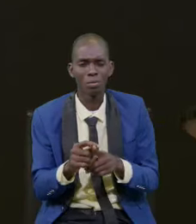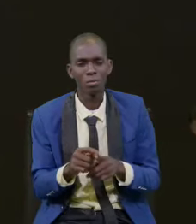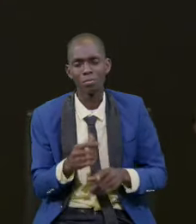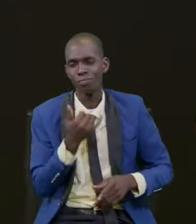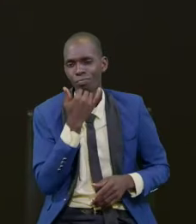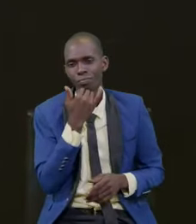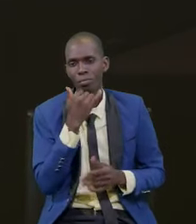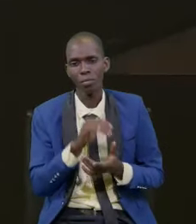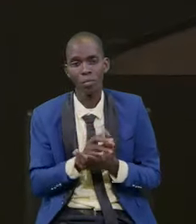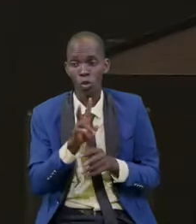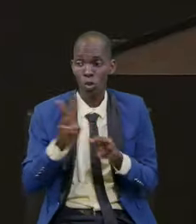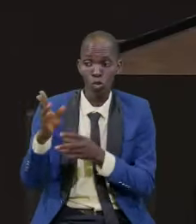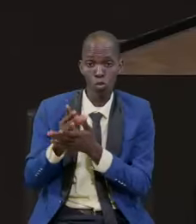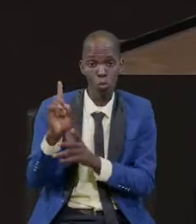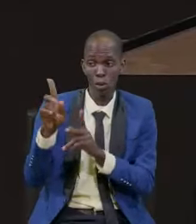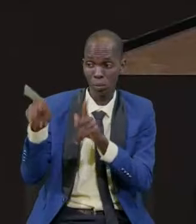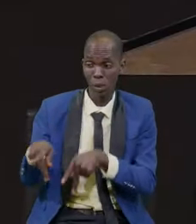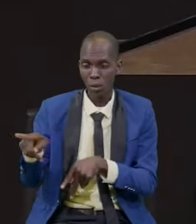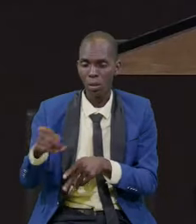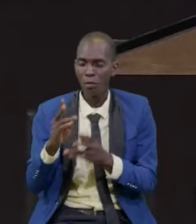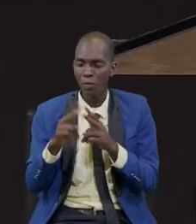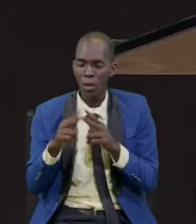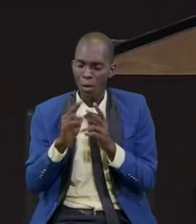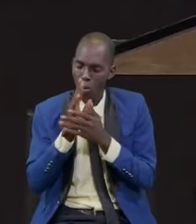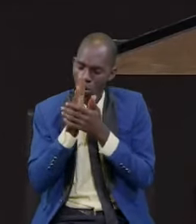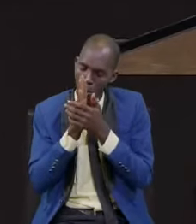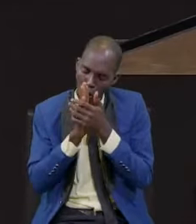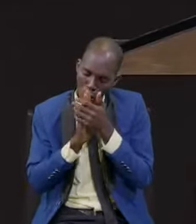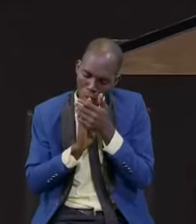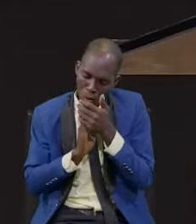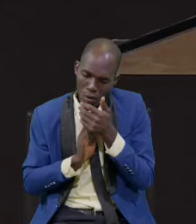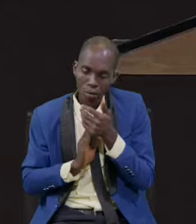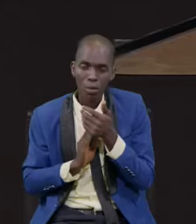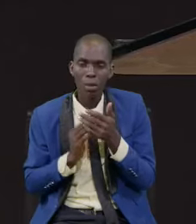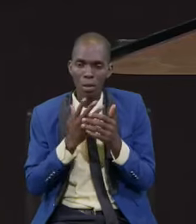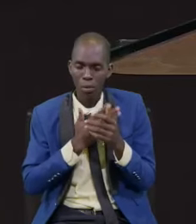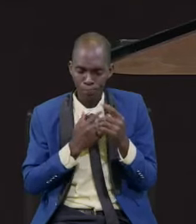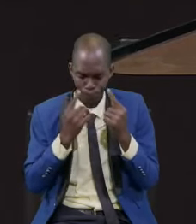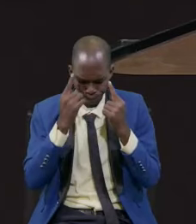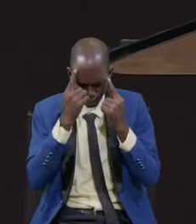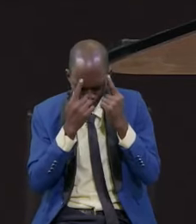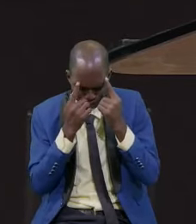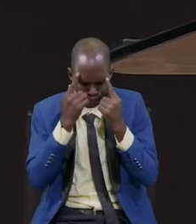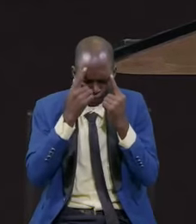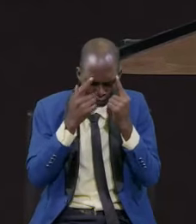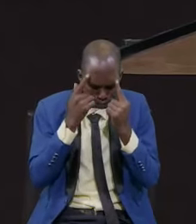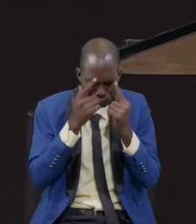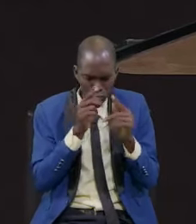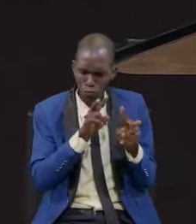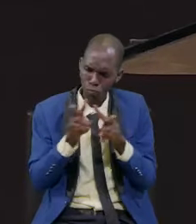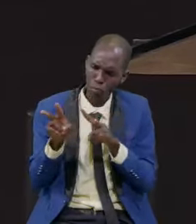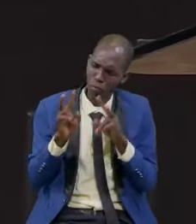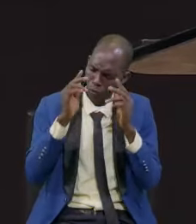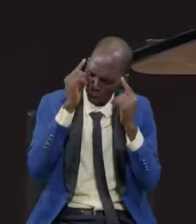very quiet, very thoughtful, very meditative, and